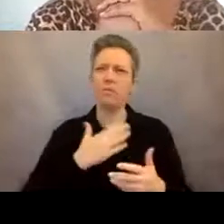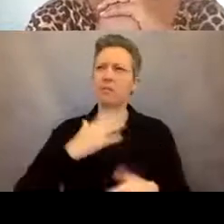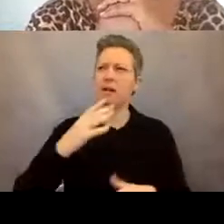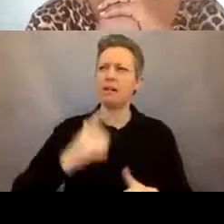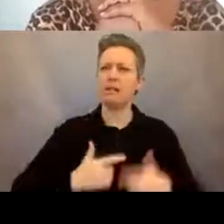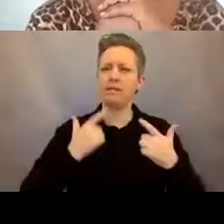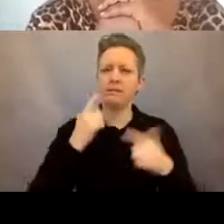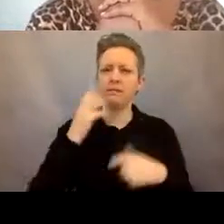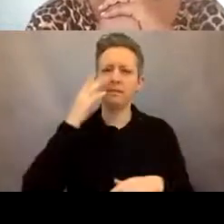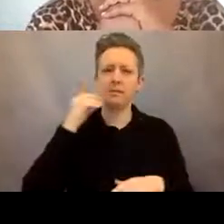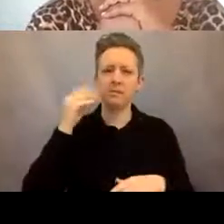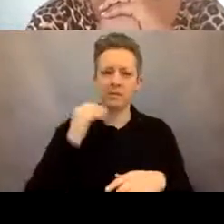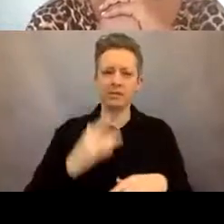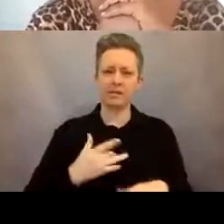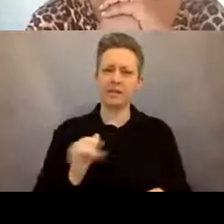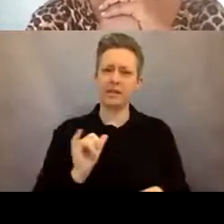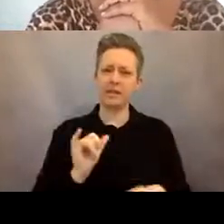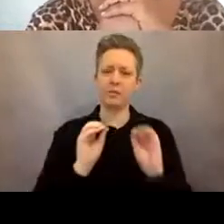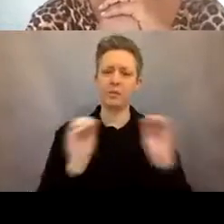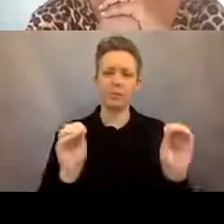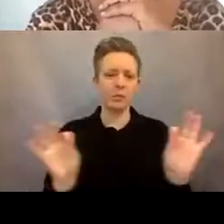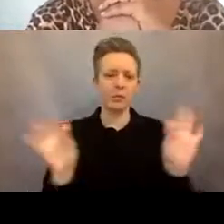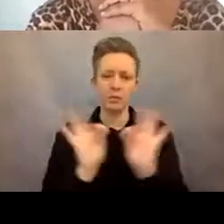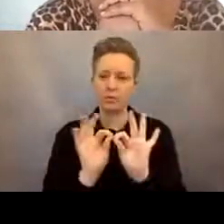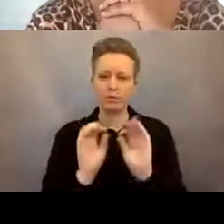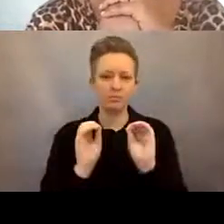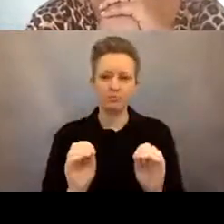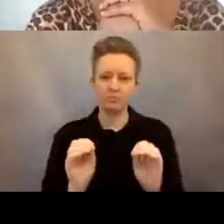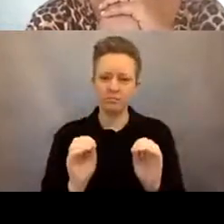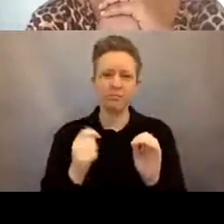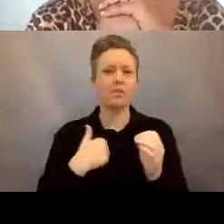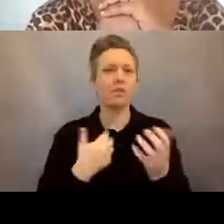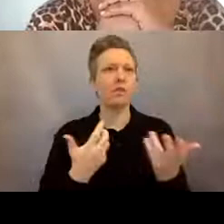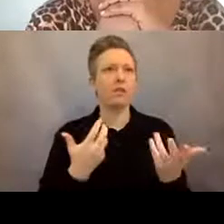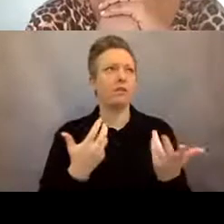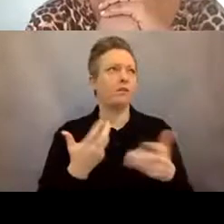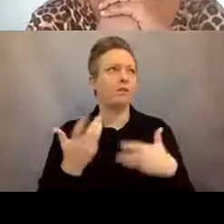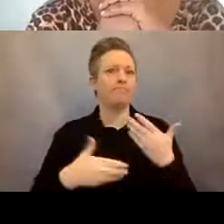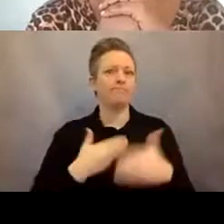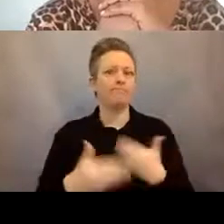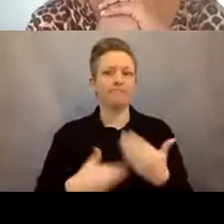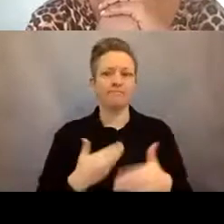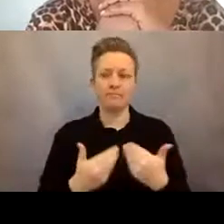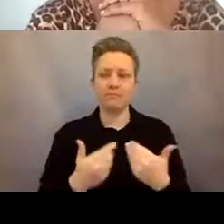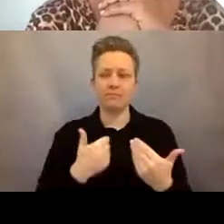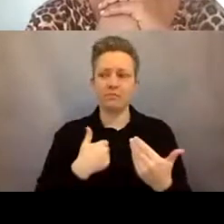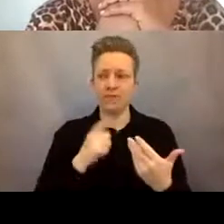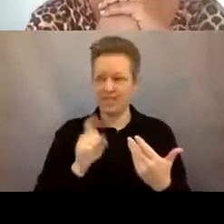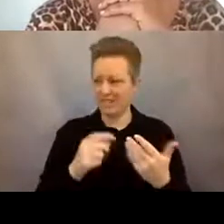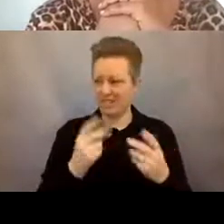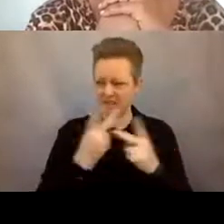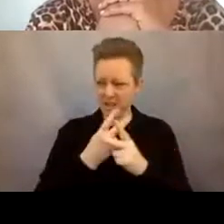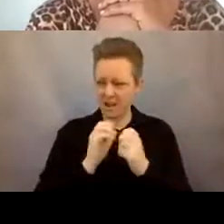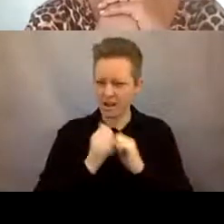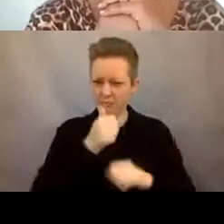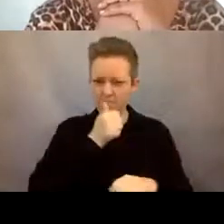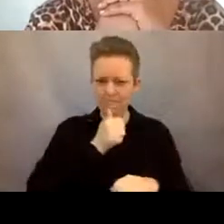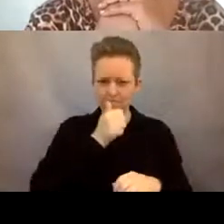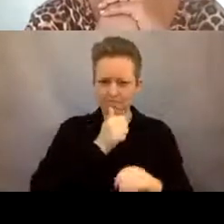in my life. And I needed to find a way to cope with my reality. I mean, at age 9, I was